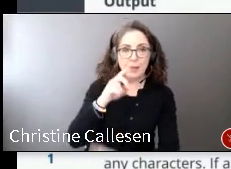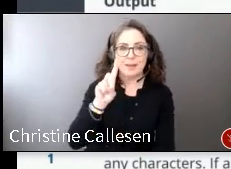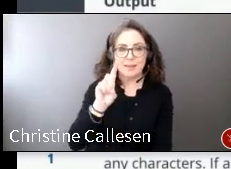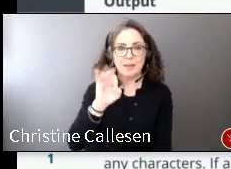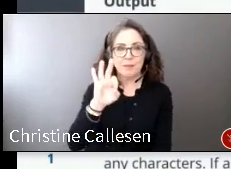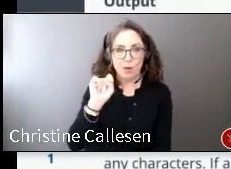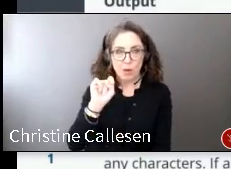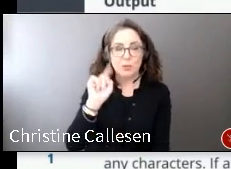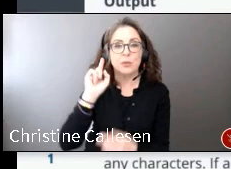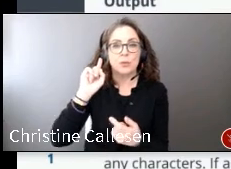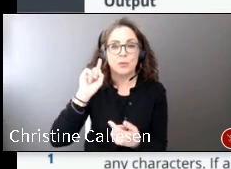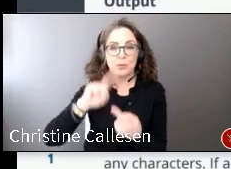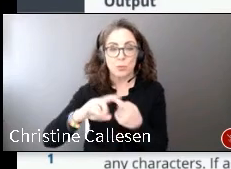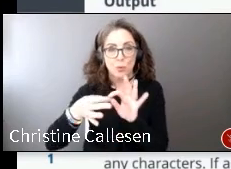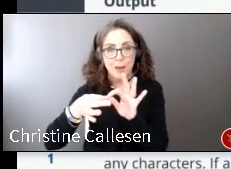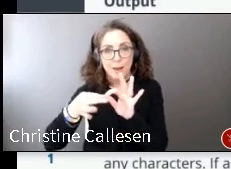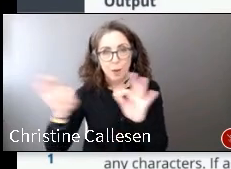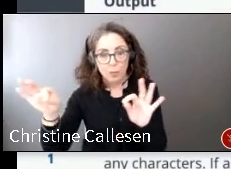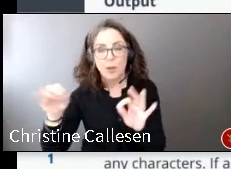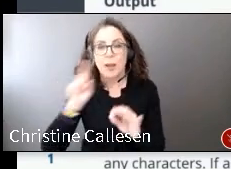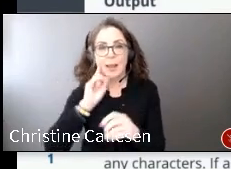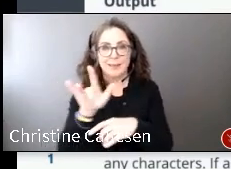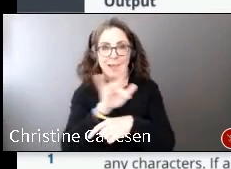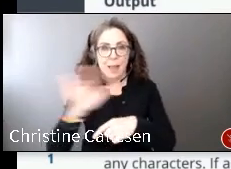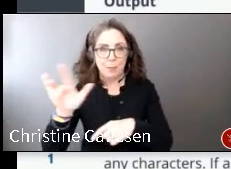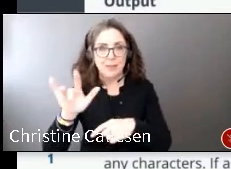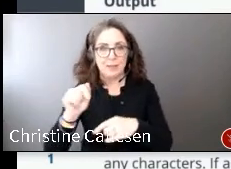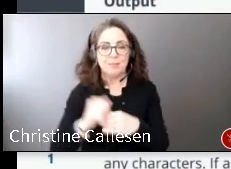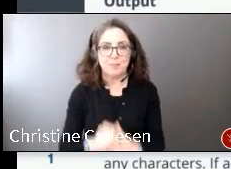output is an empty list.